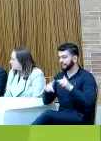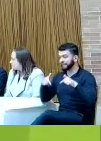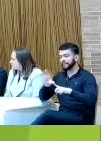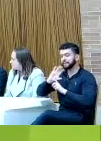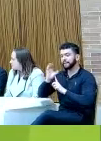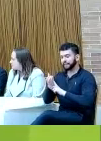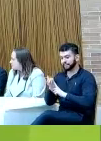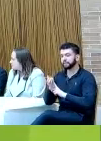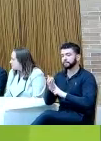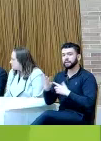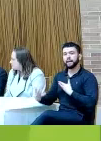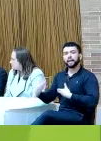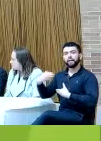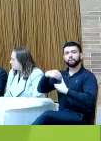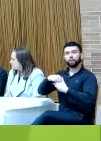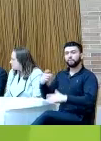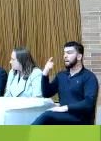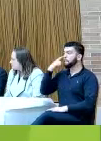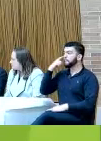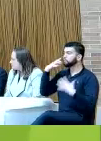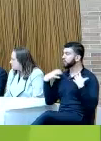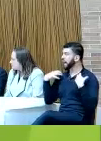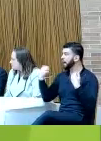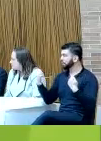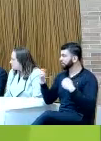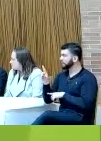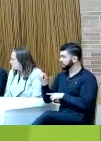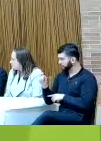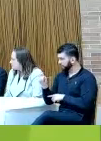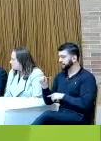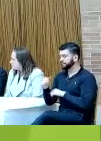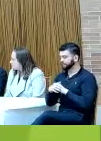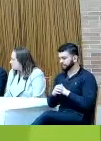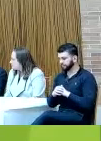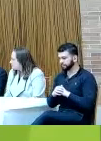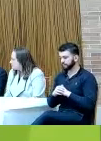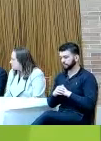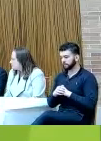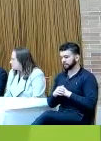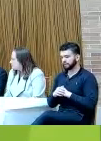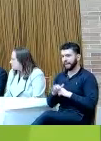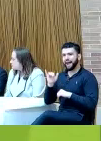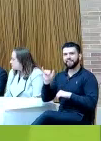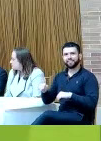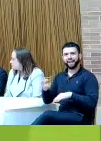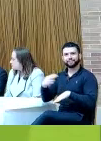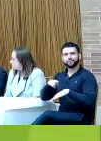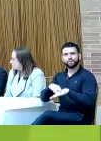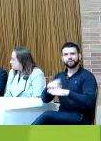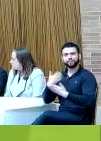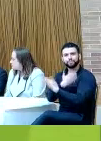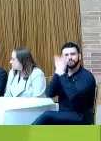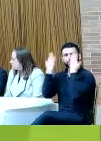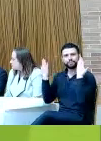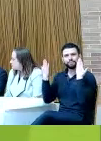involved a mental health disability which is of course invisible or not